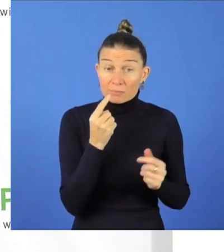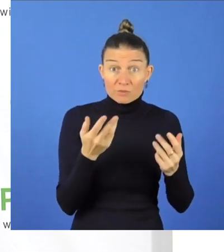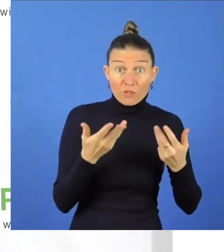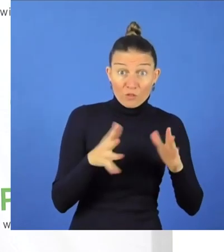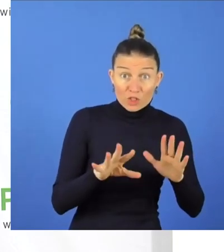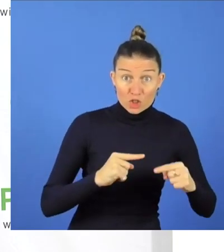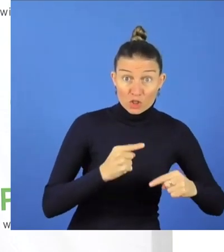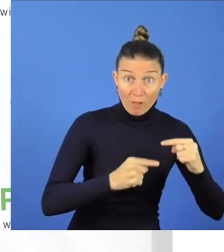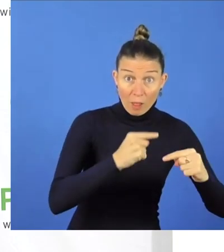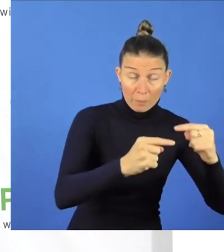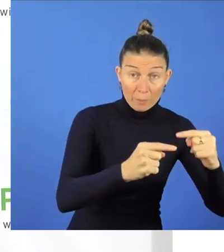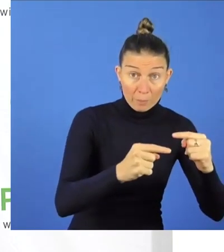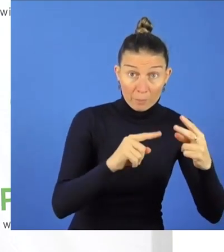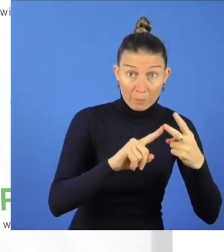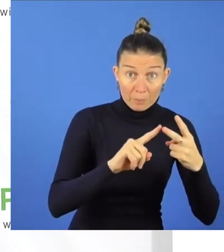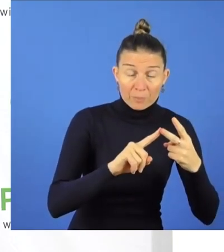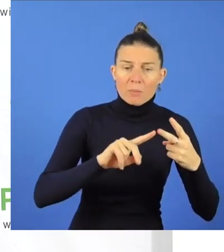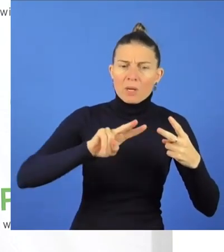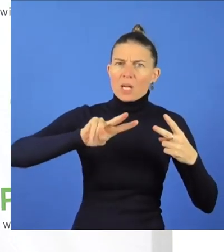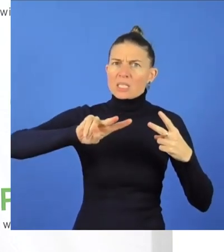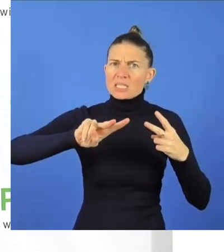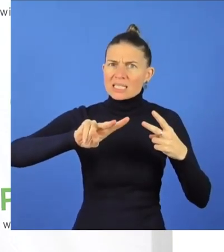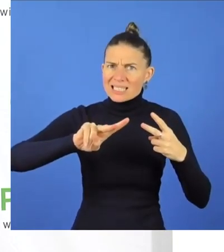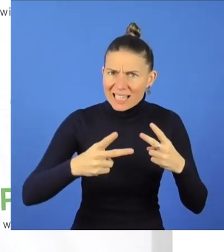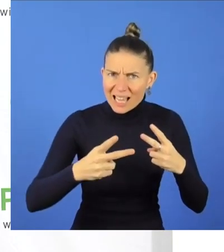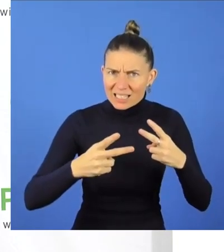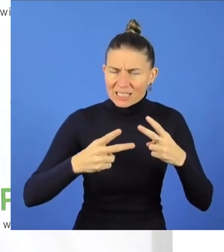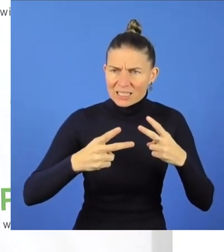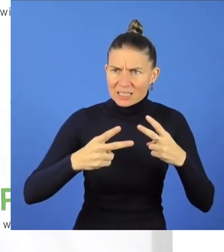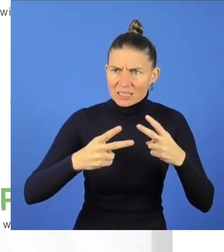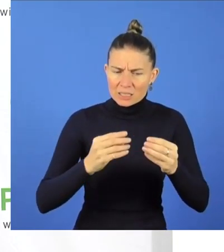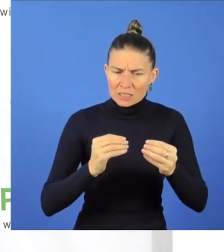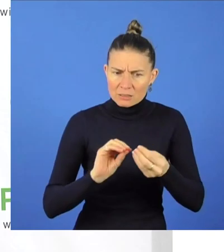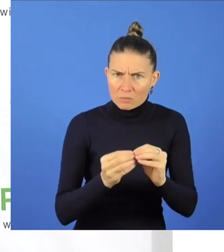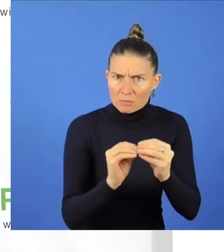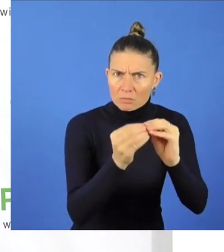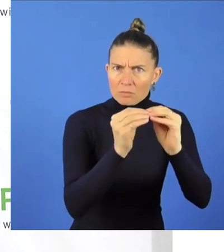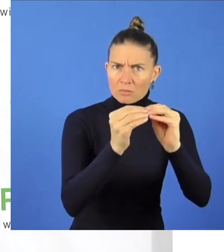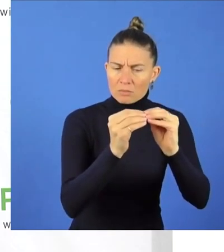it, we got feedback from the community asking us to